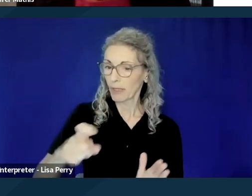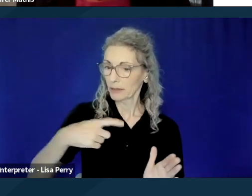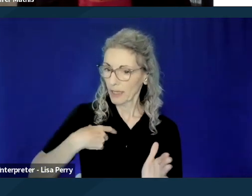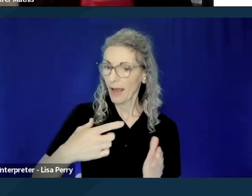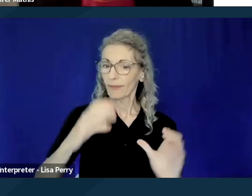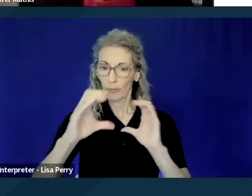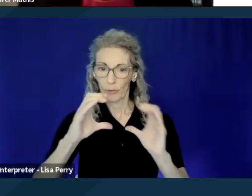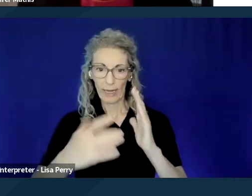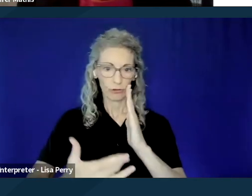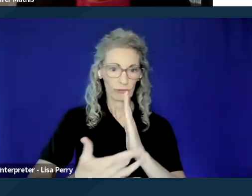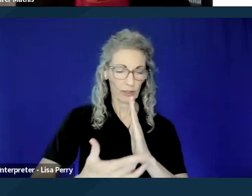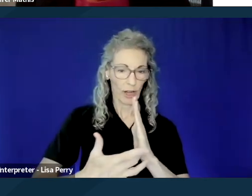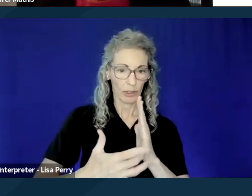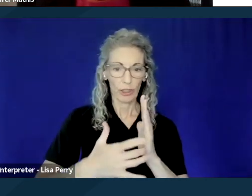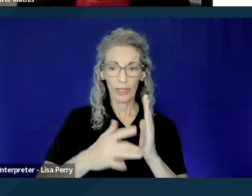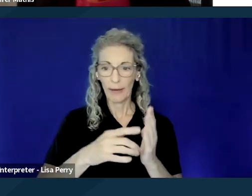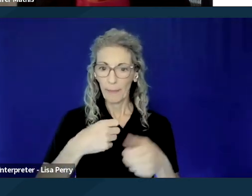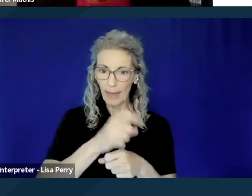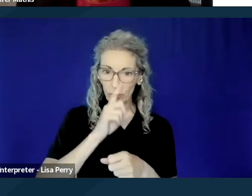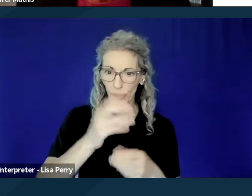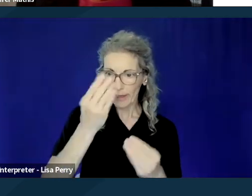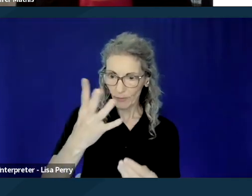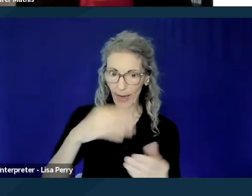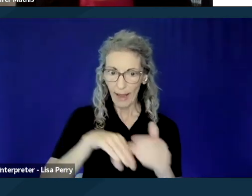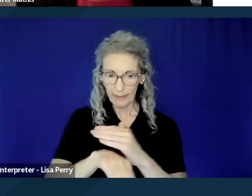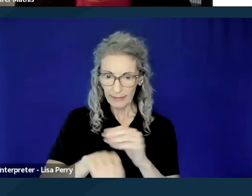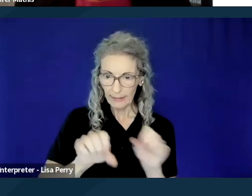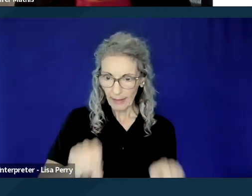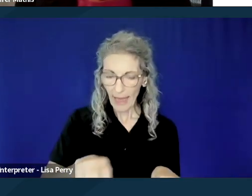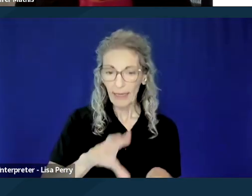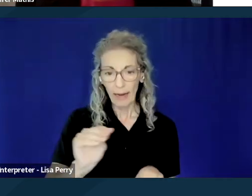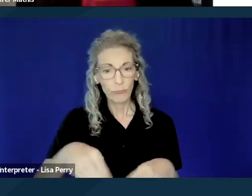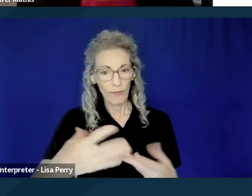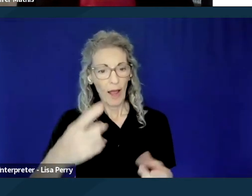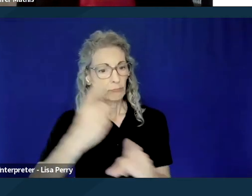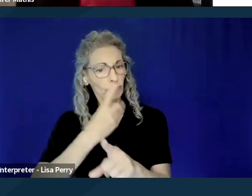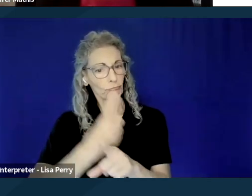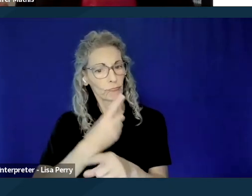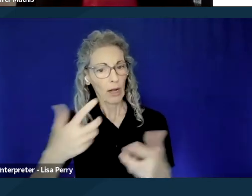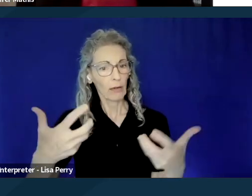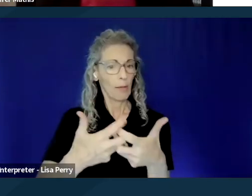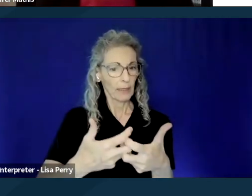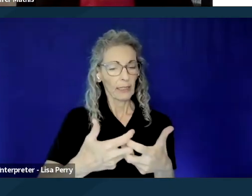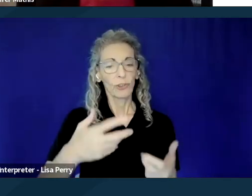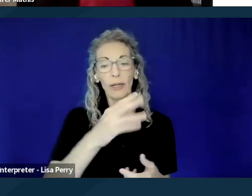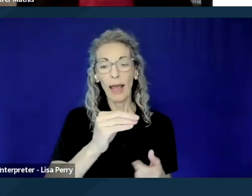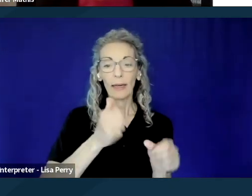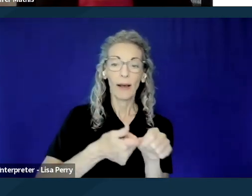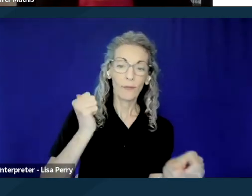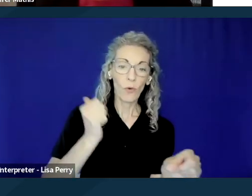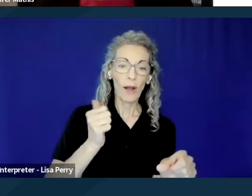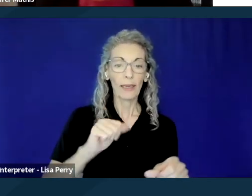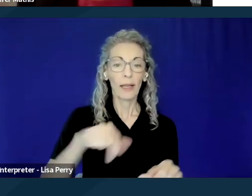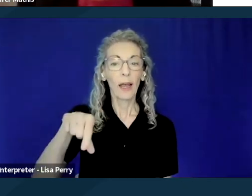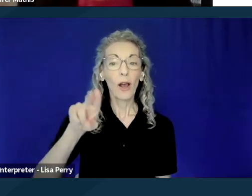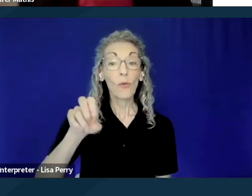communication technology to provide needed reasonable accommodations, to avoid uh, qualification